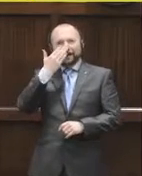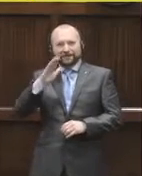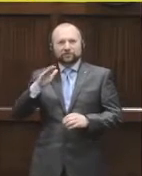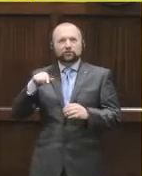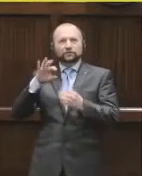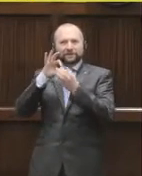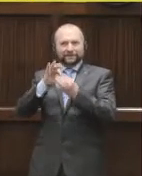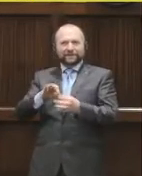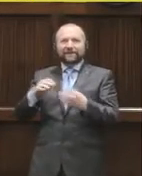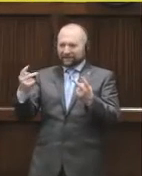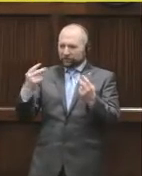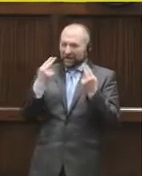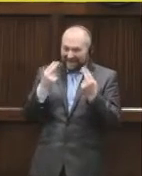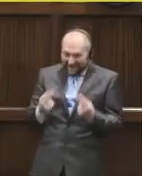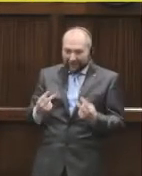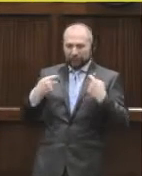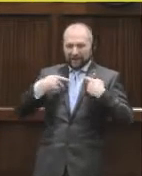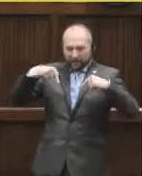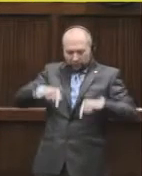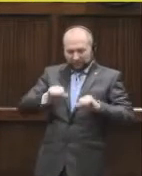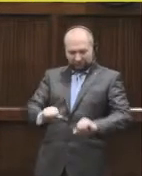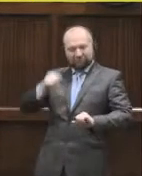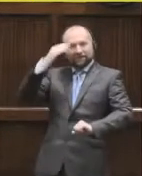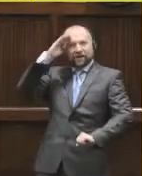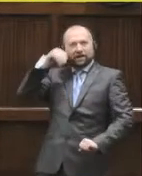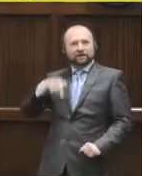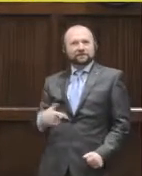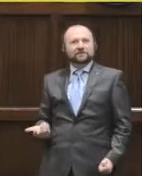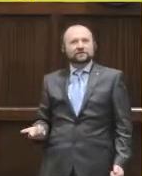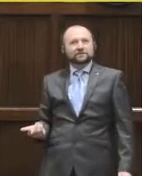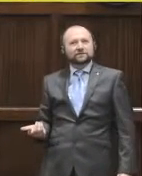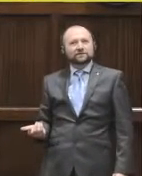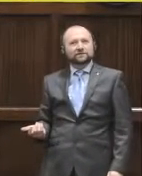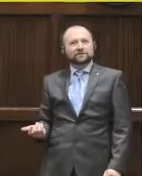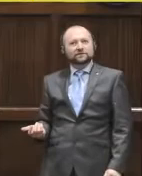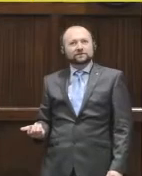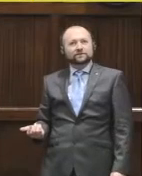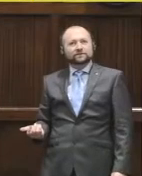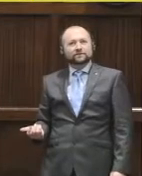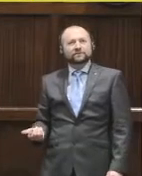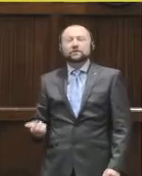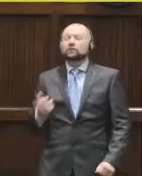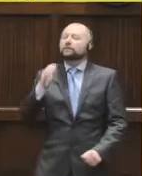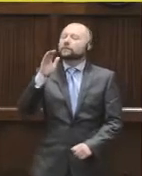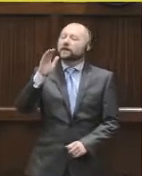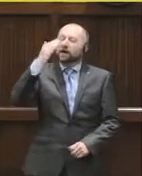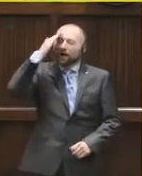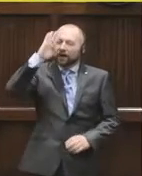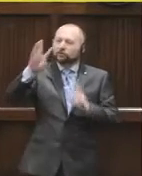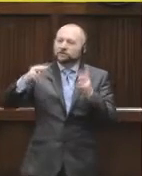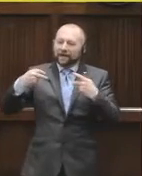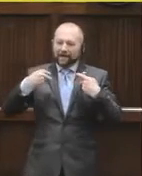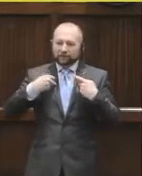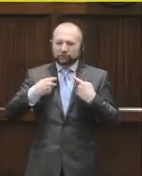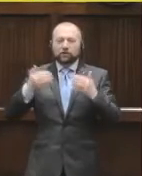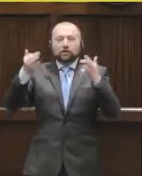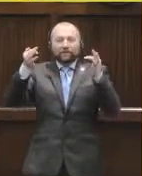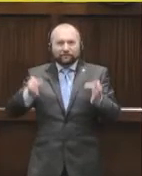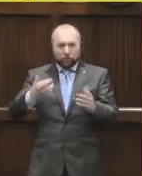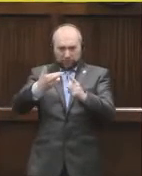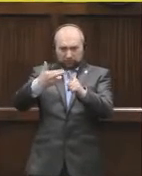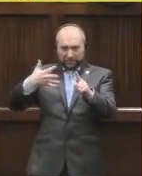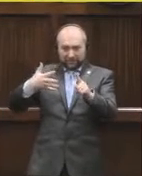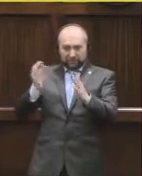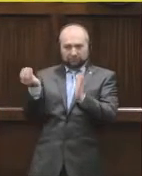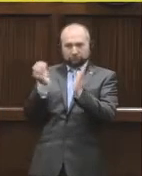of our indigenous languages. Irish Sign Language was formally recognised in the north